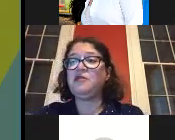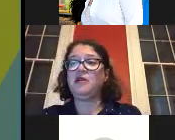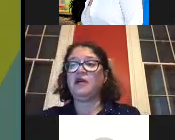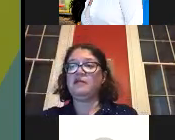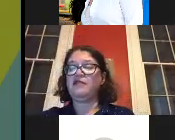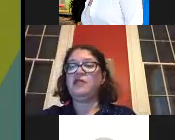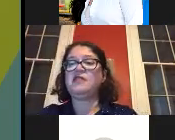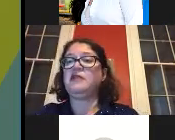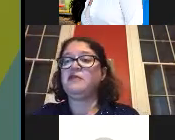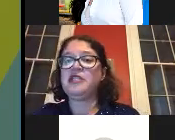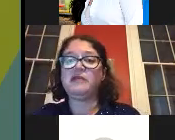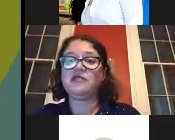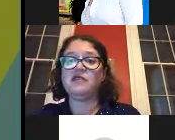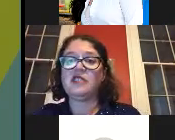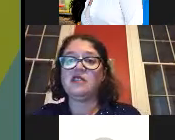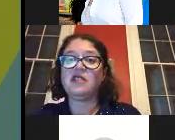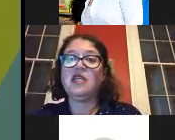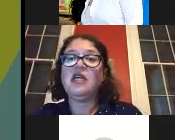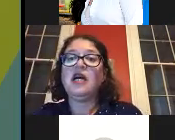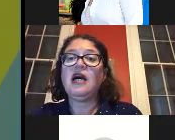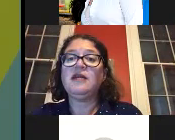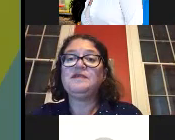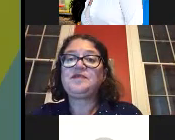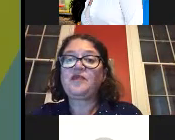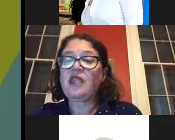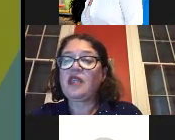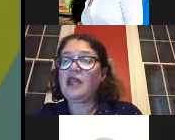if you need some information about services.